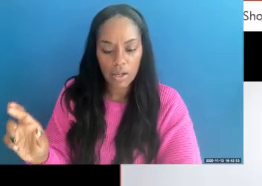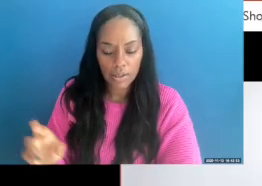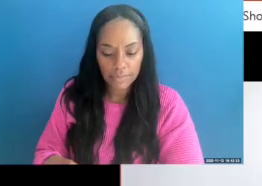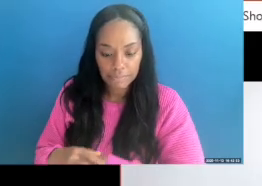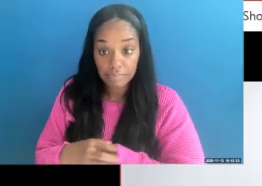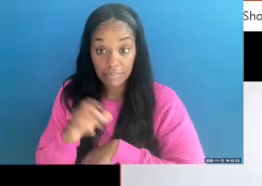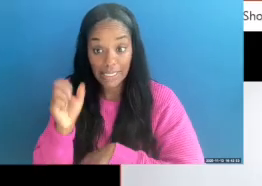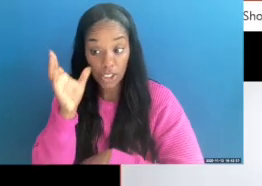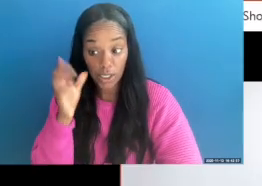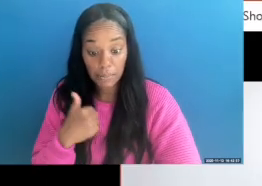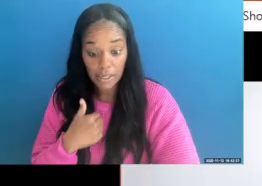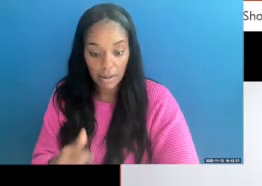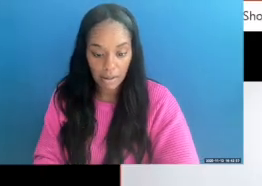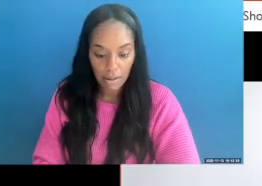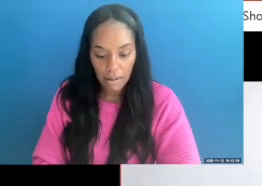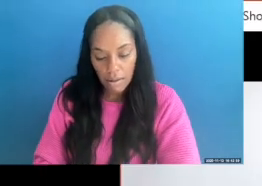Jeannie, please go ahead.